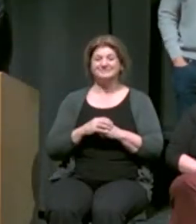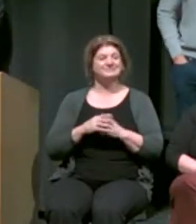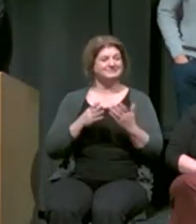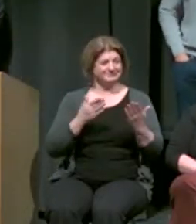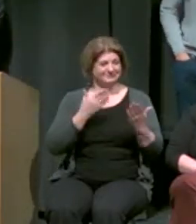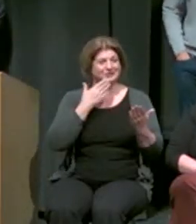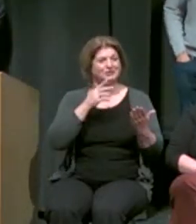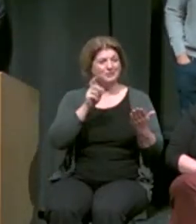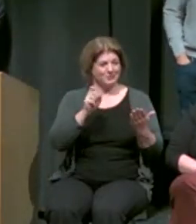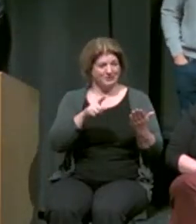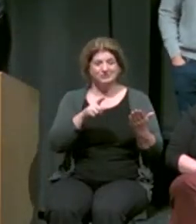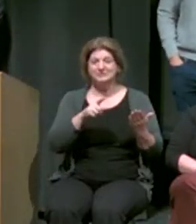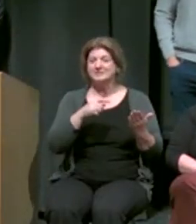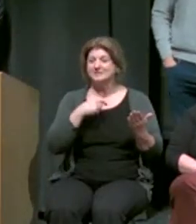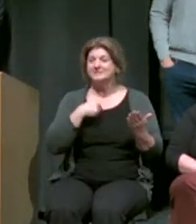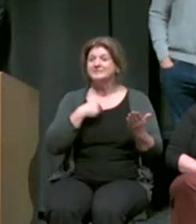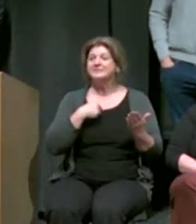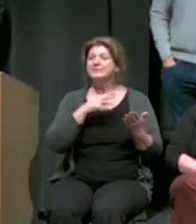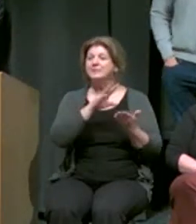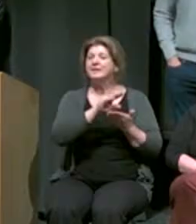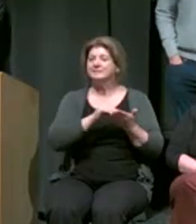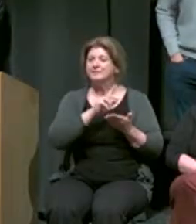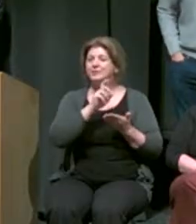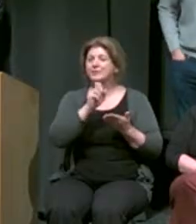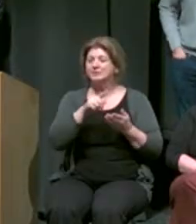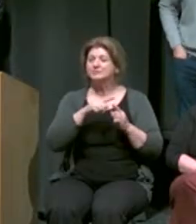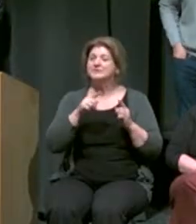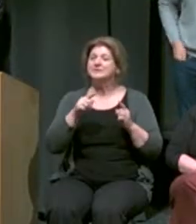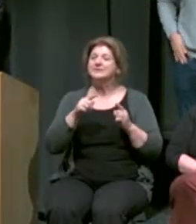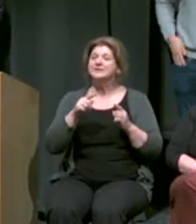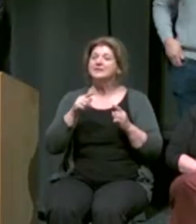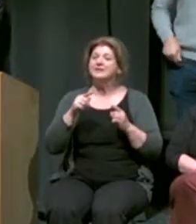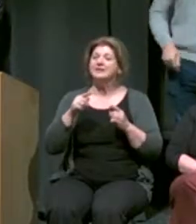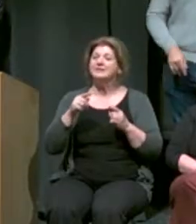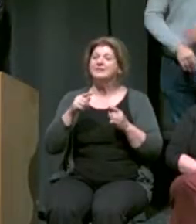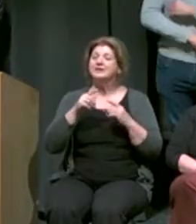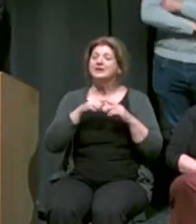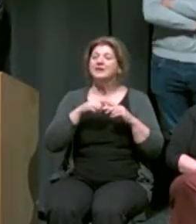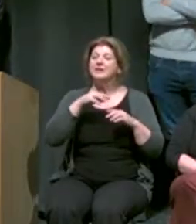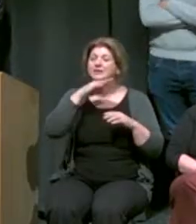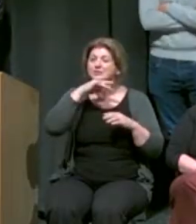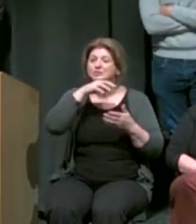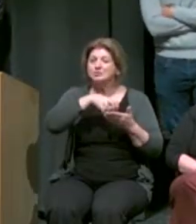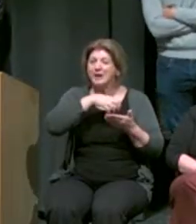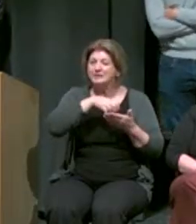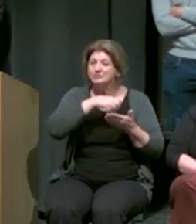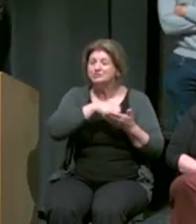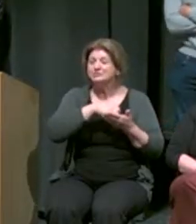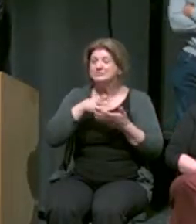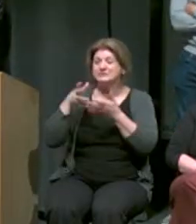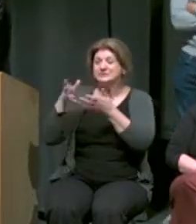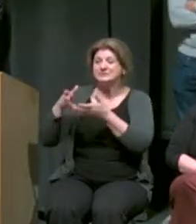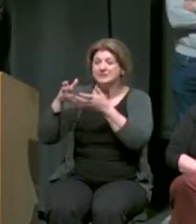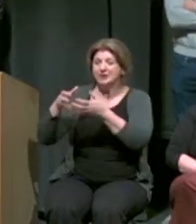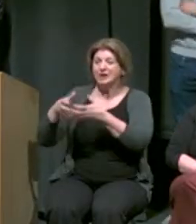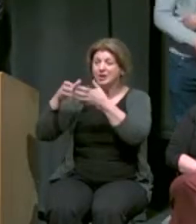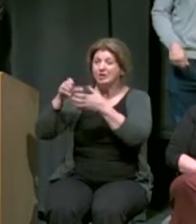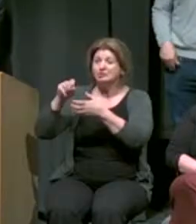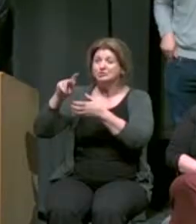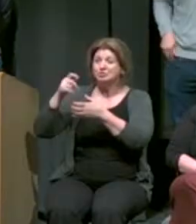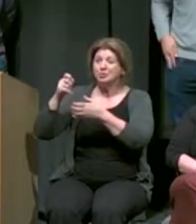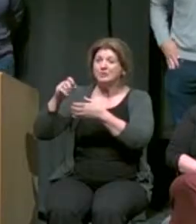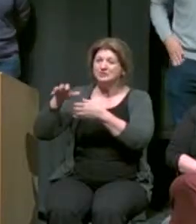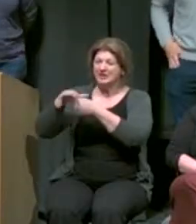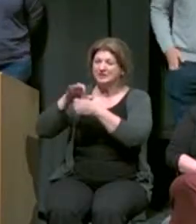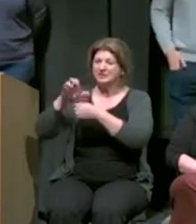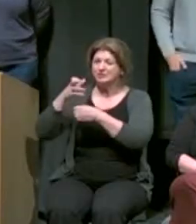Yeah, that's a good question. So I think the question was the long-term storage of the dredge sediment in the